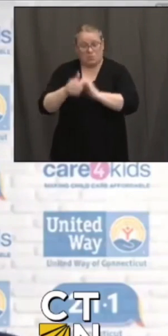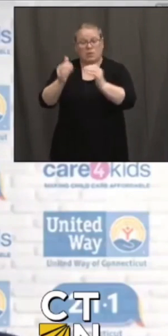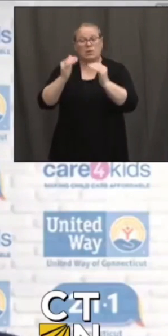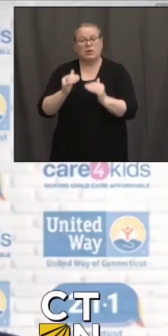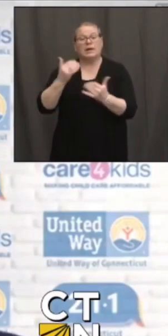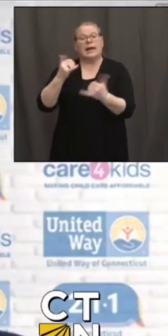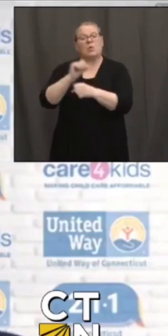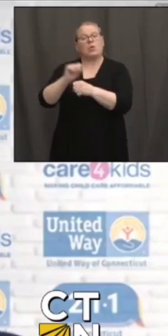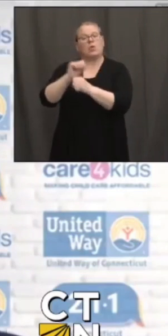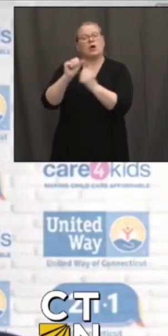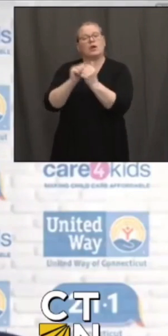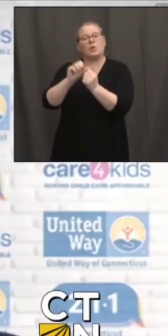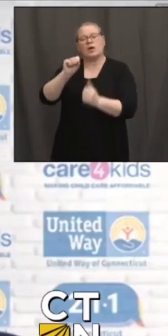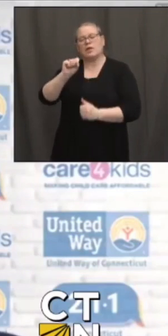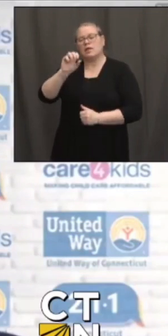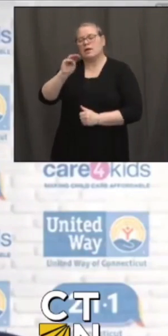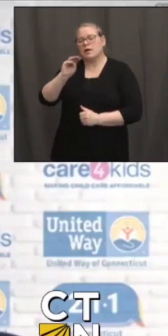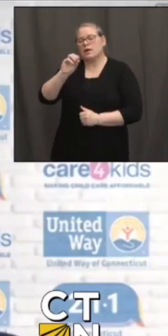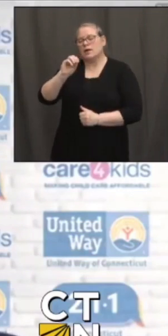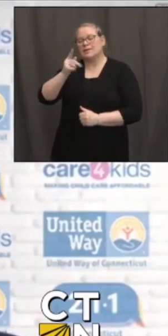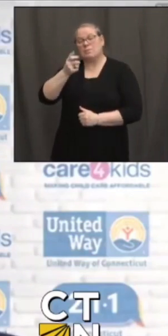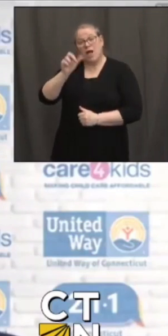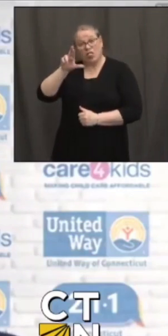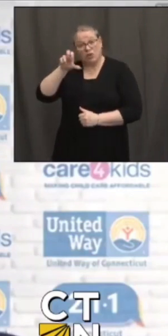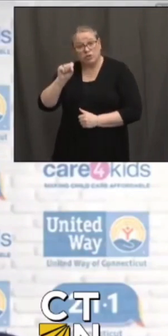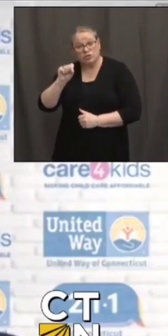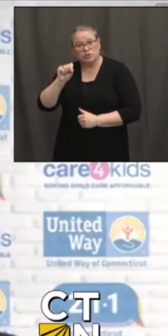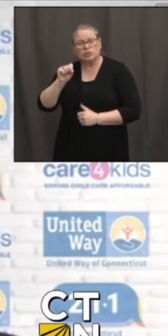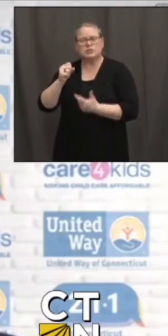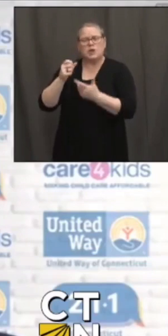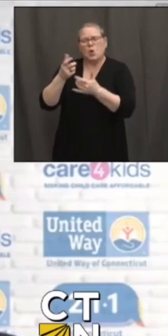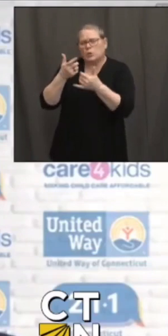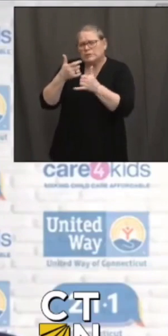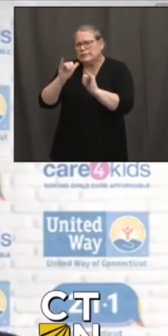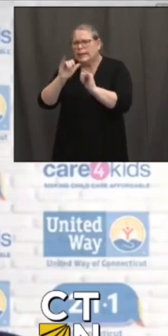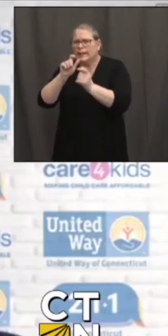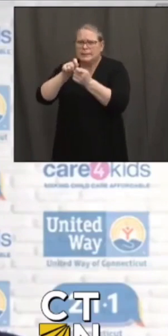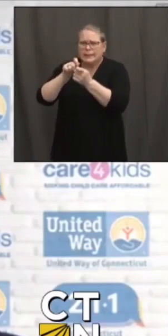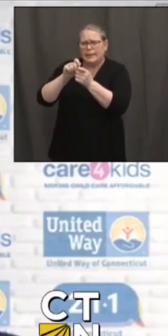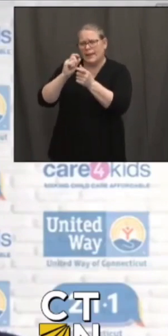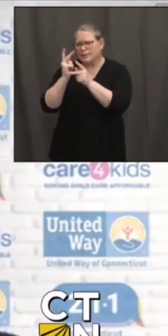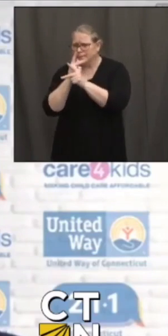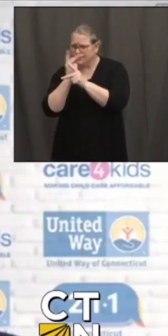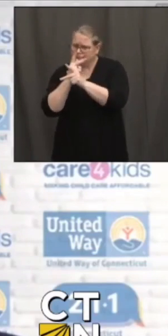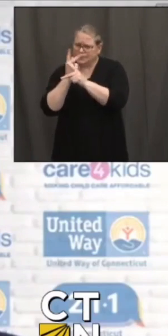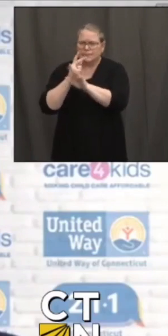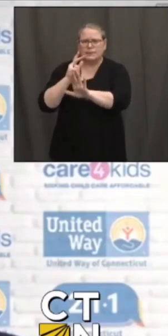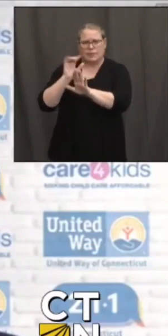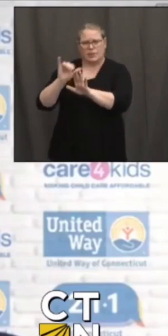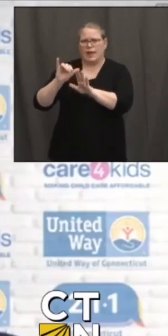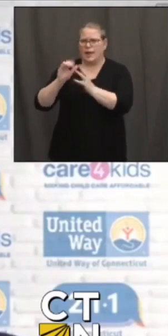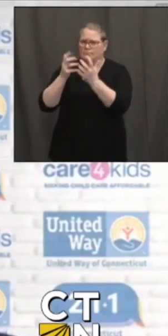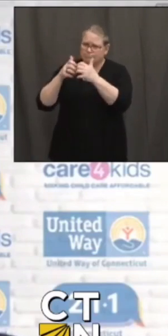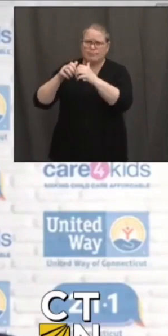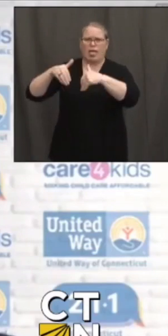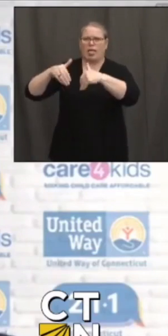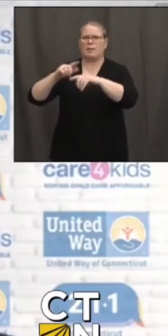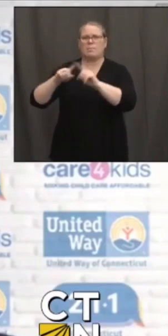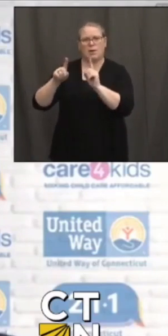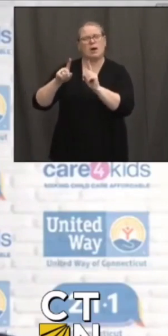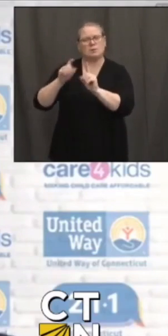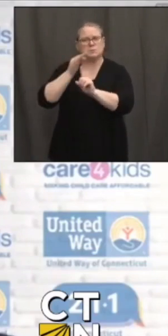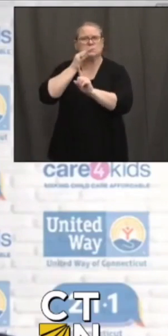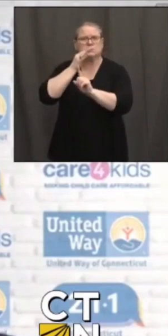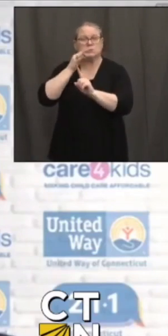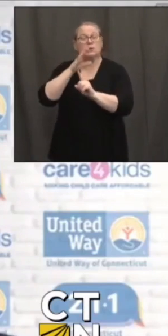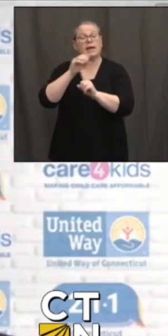with some others. So I'd like to get back to you on those if I can. And we can tell you later this week what those other